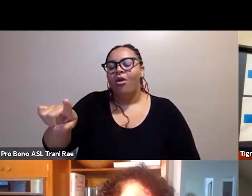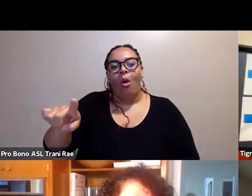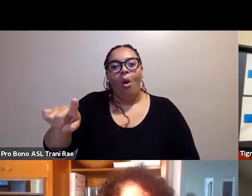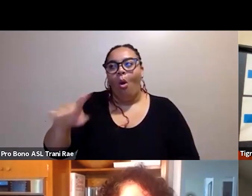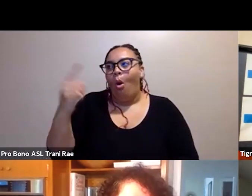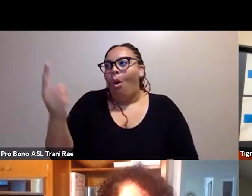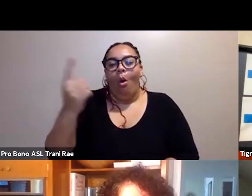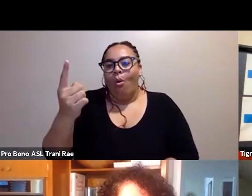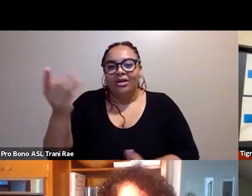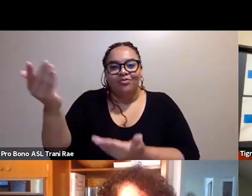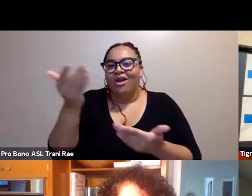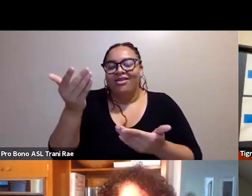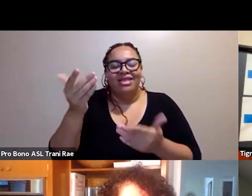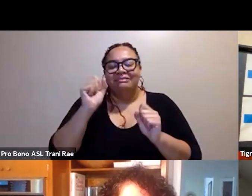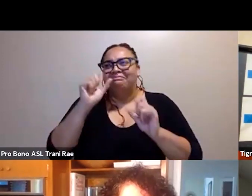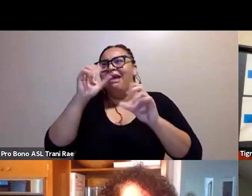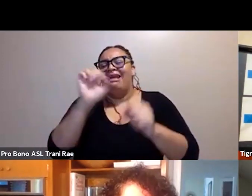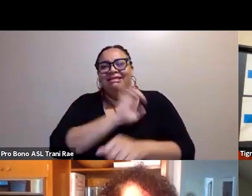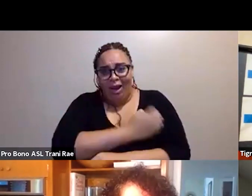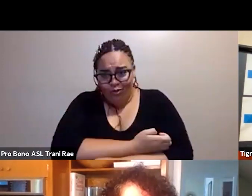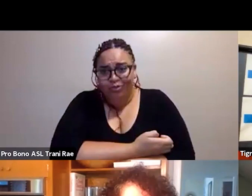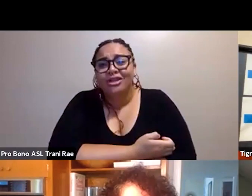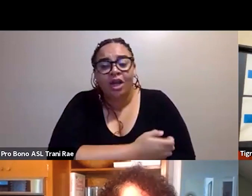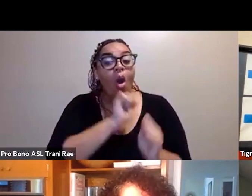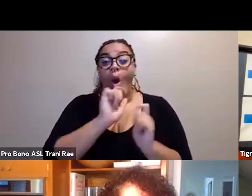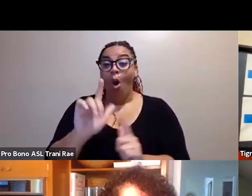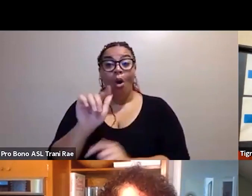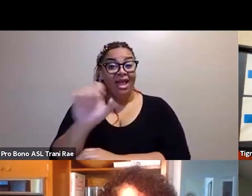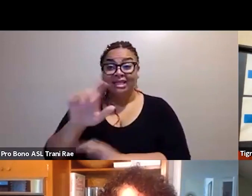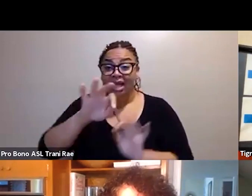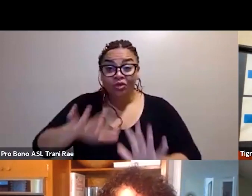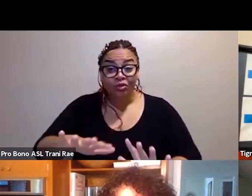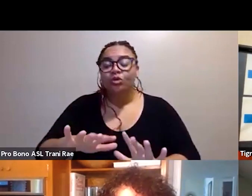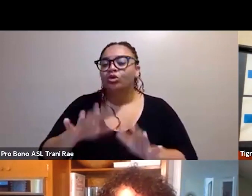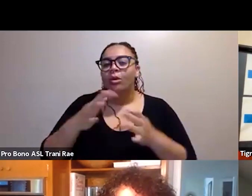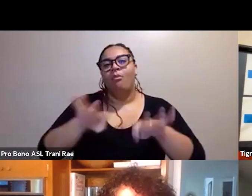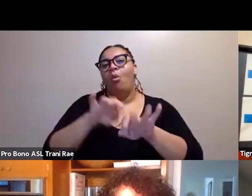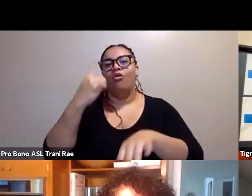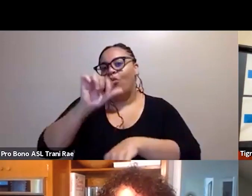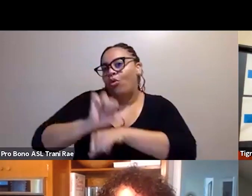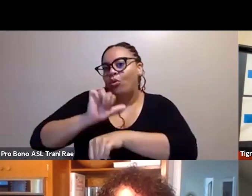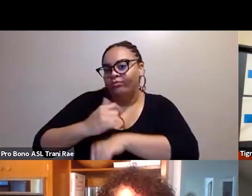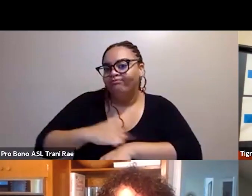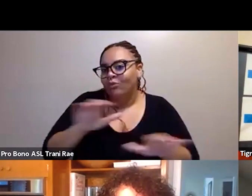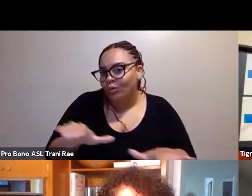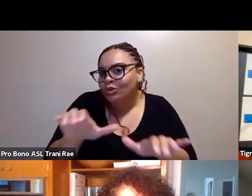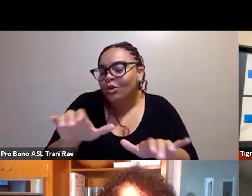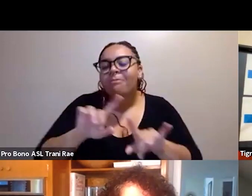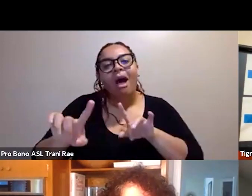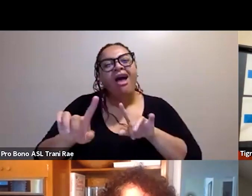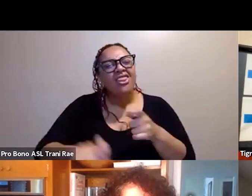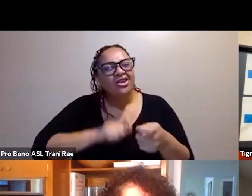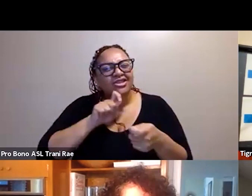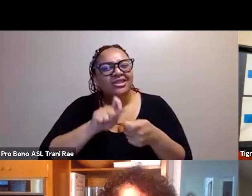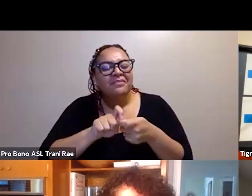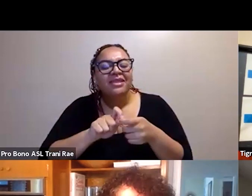incredible energy. You know, all ASL interpreters are important for the work that they do, but there is something particularly magical